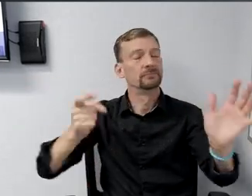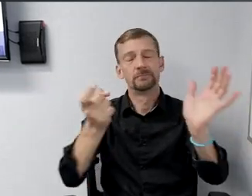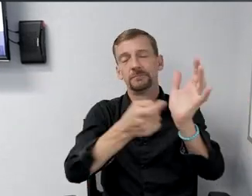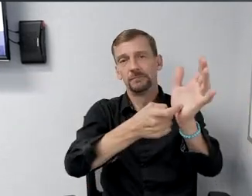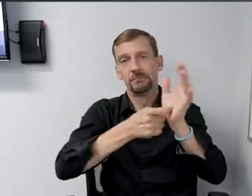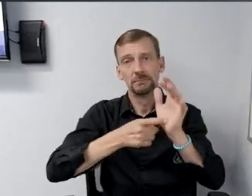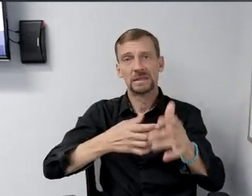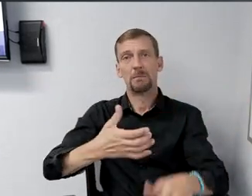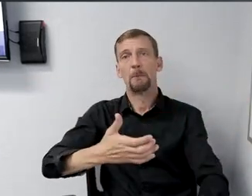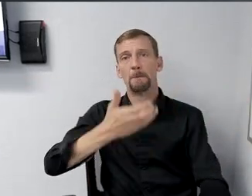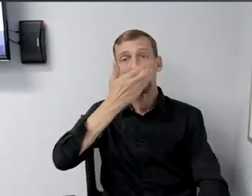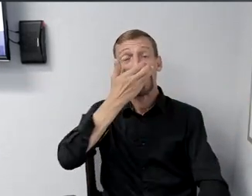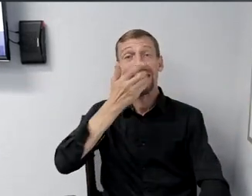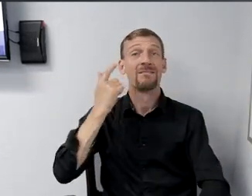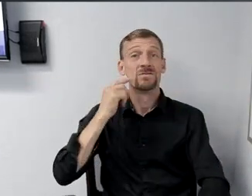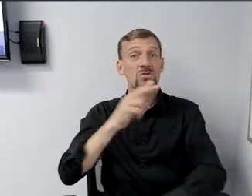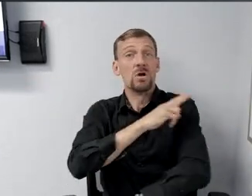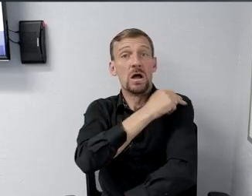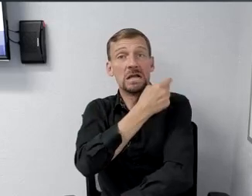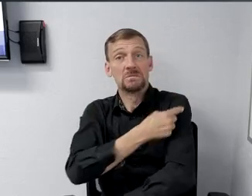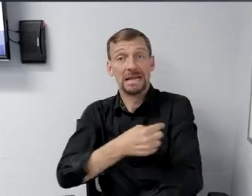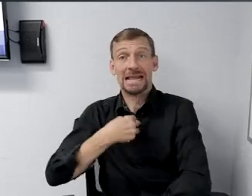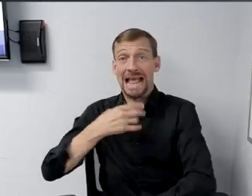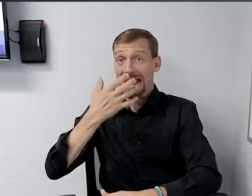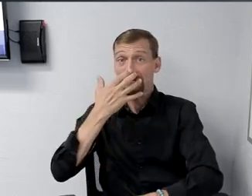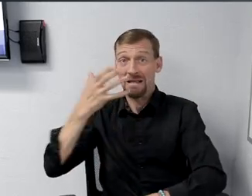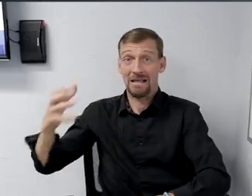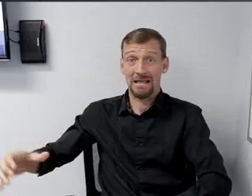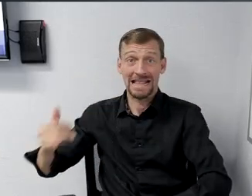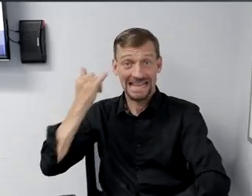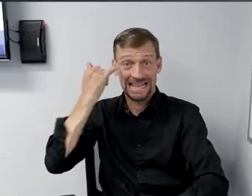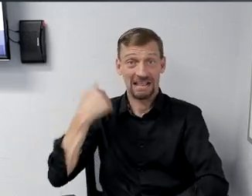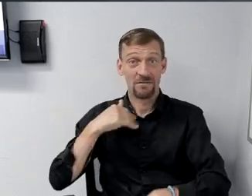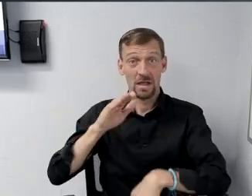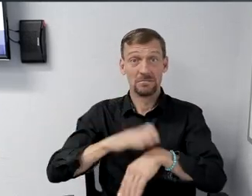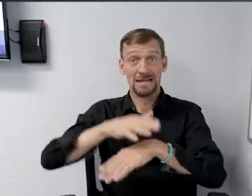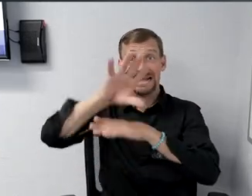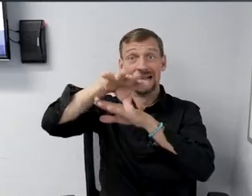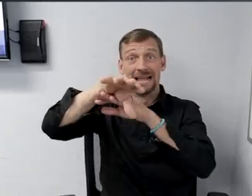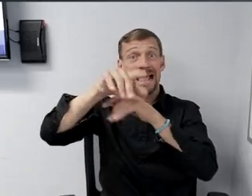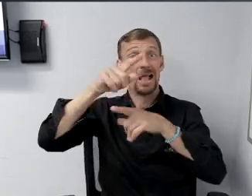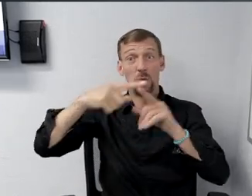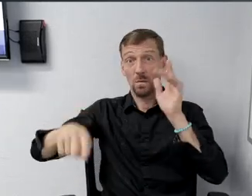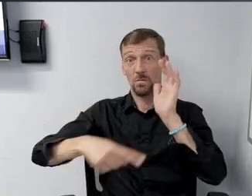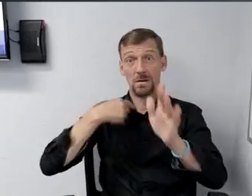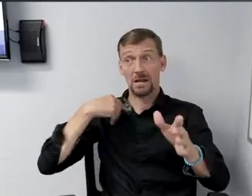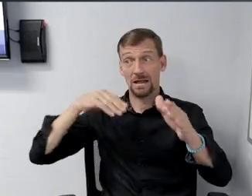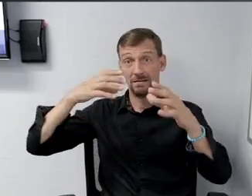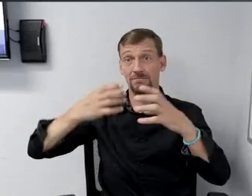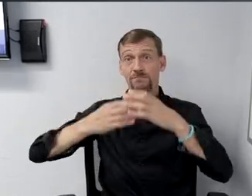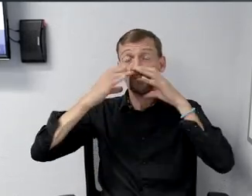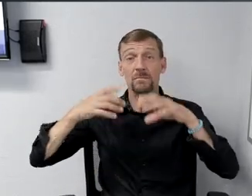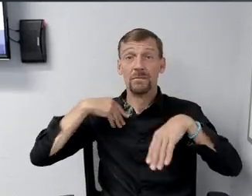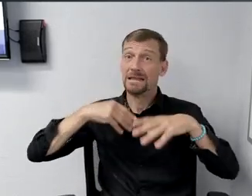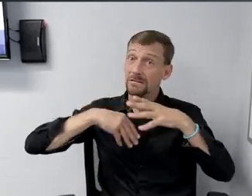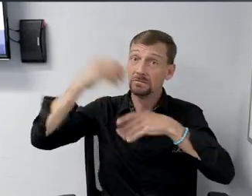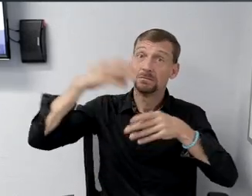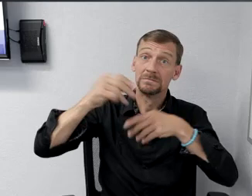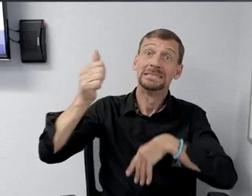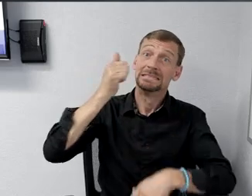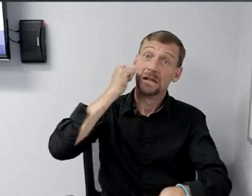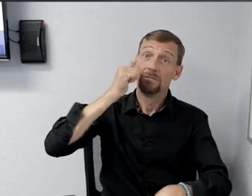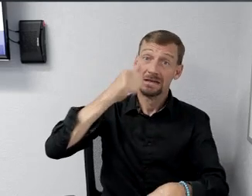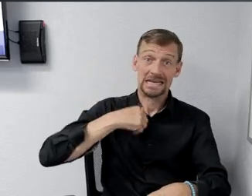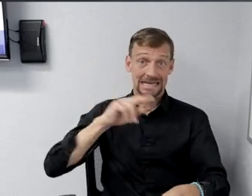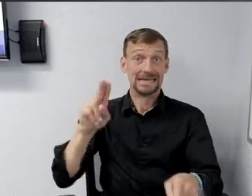masking. So I only take my mask off when I'm on camera here, but as soon as I walk out of the room, I put it back on and I wear it every day.